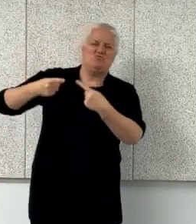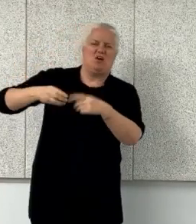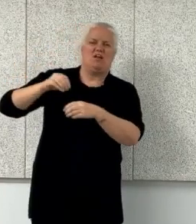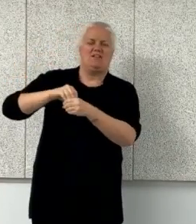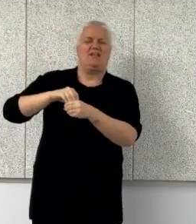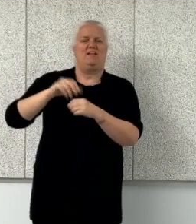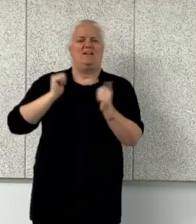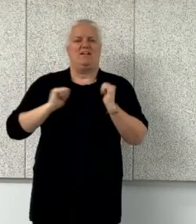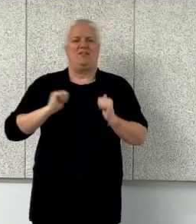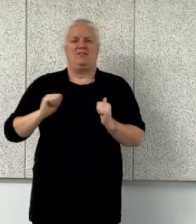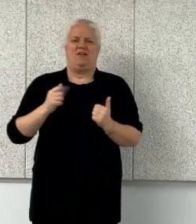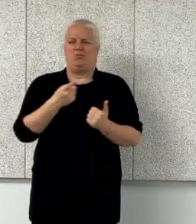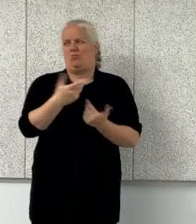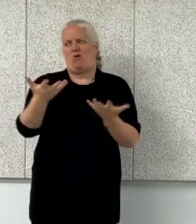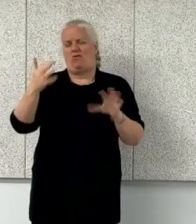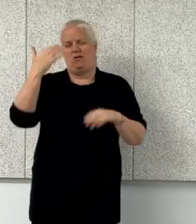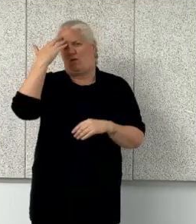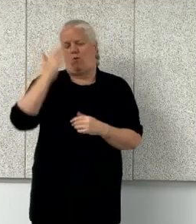don't need to tell you all that.